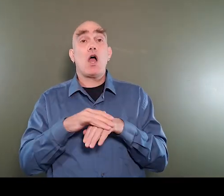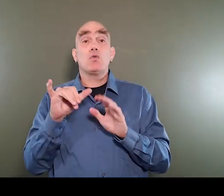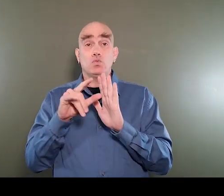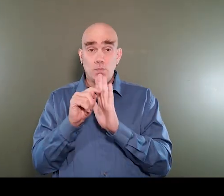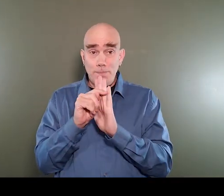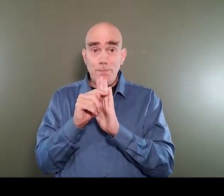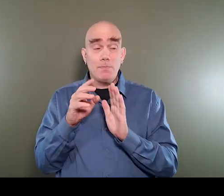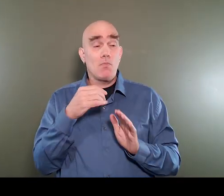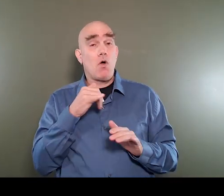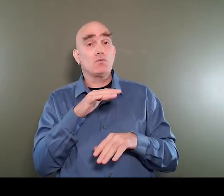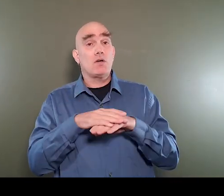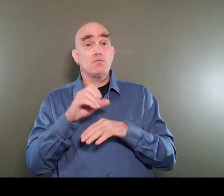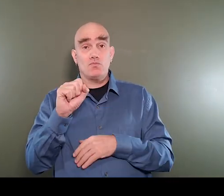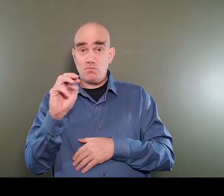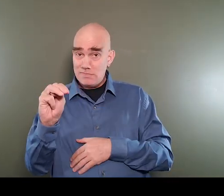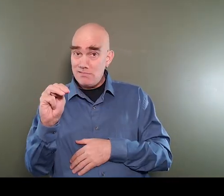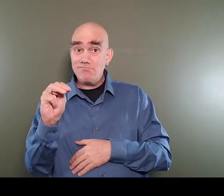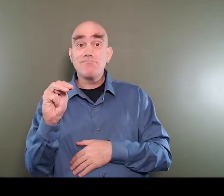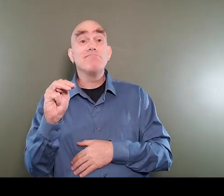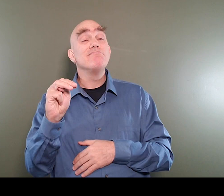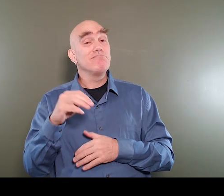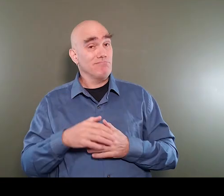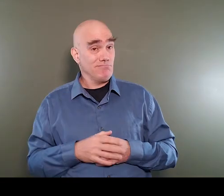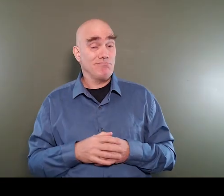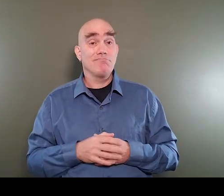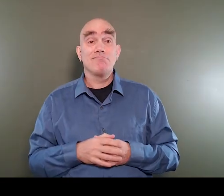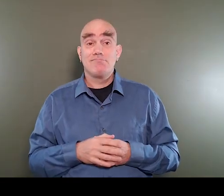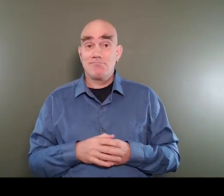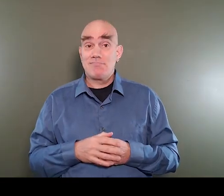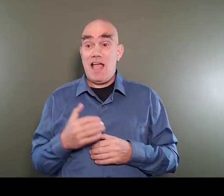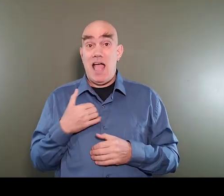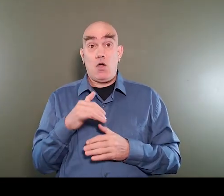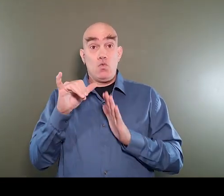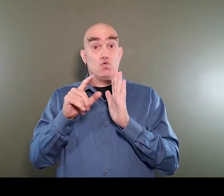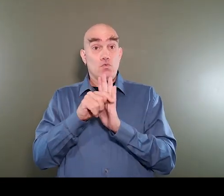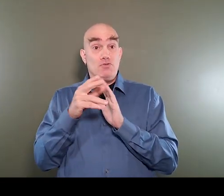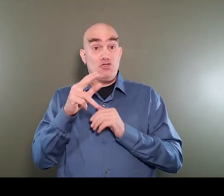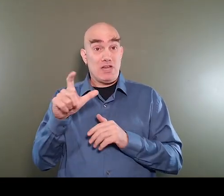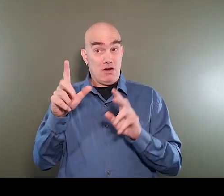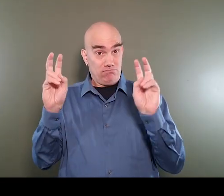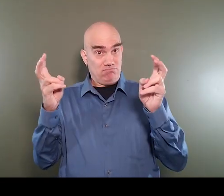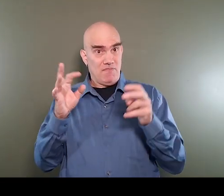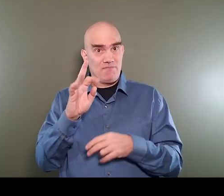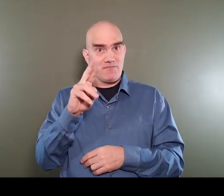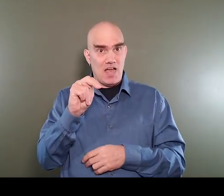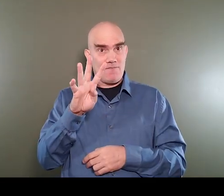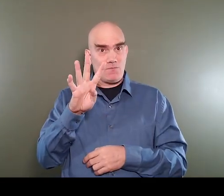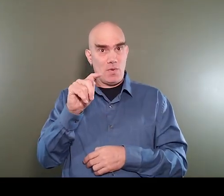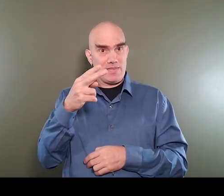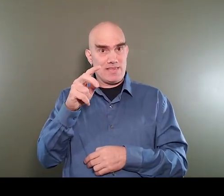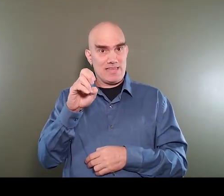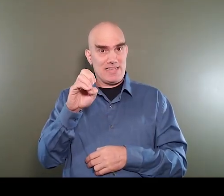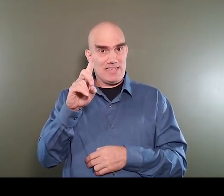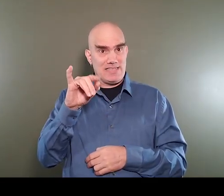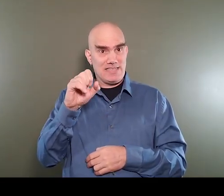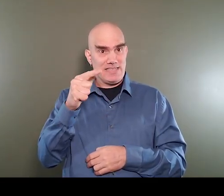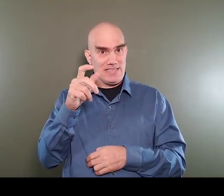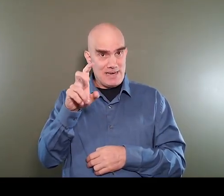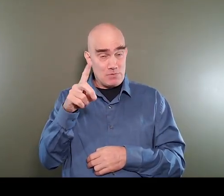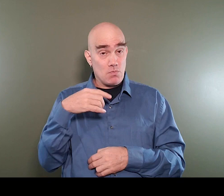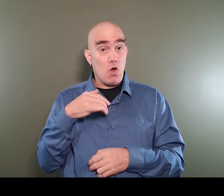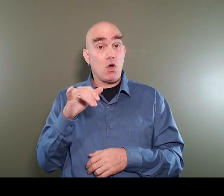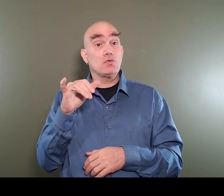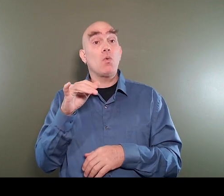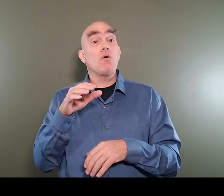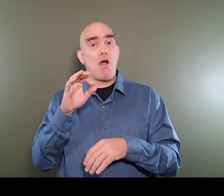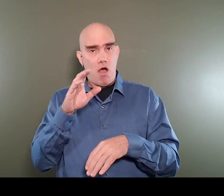absolutely. We're also on YouTube and we're also on social media. Our YouTube channel is Fun for